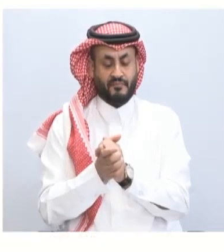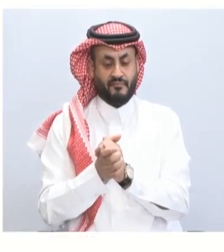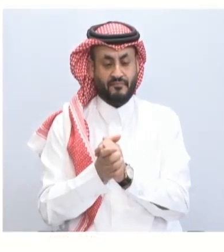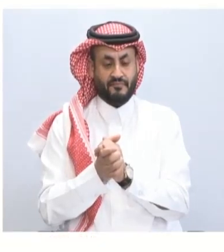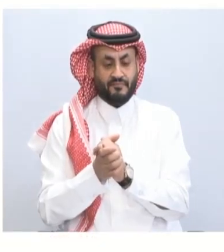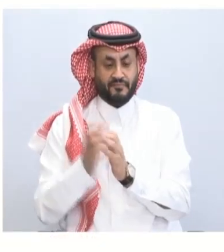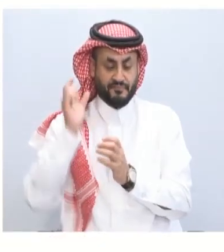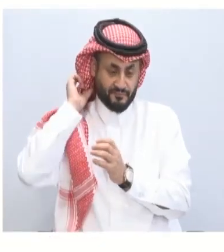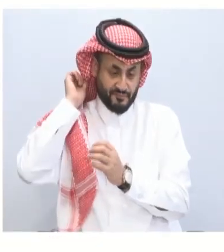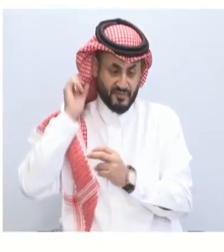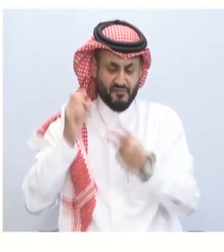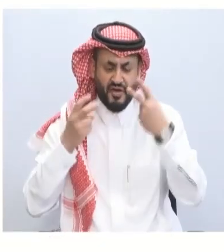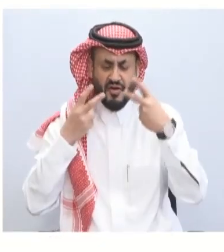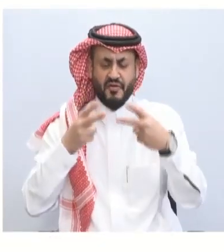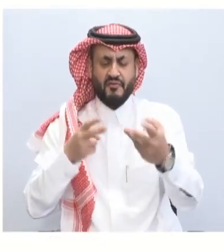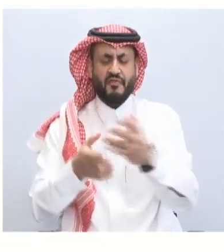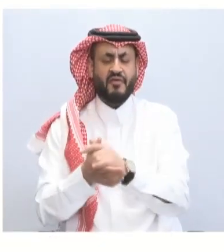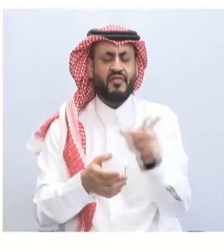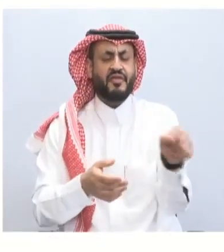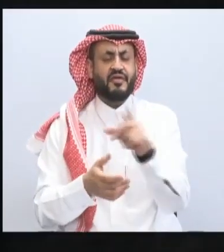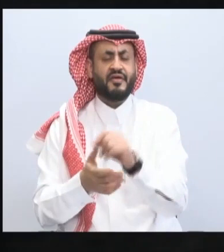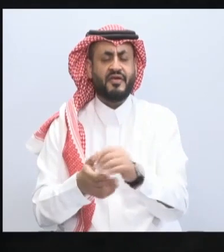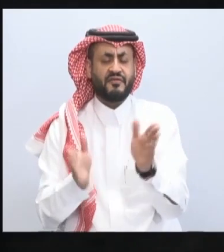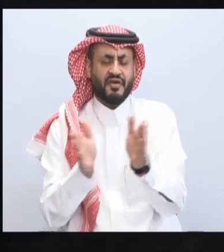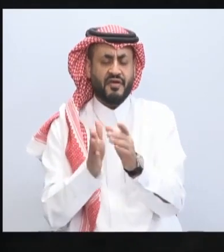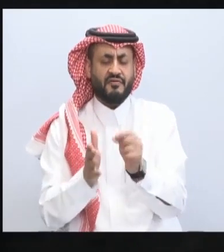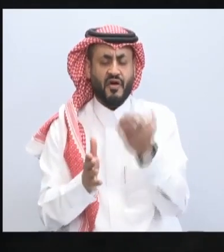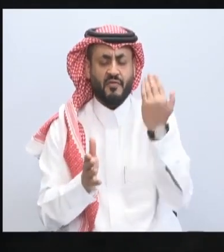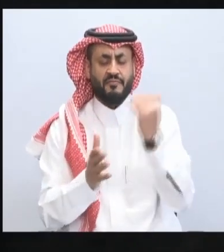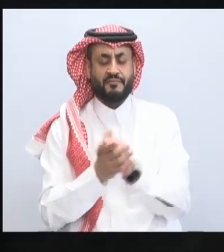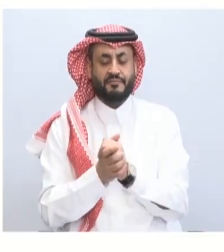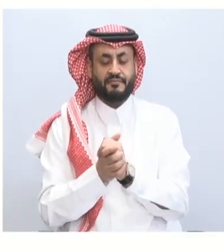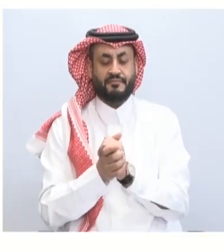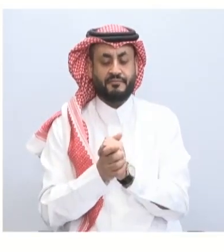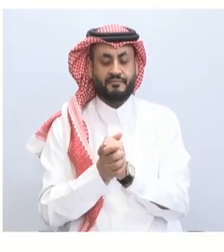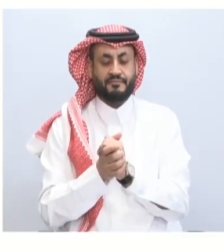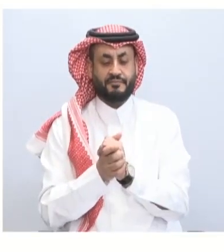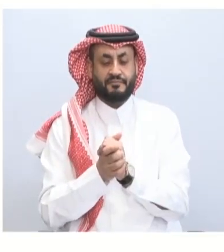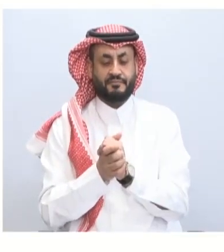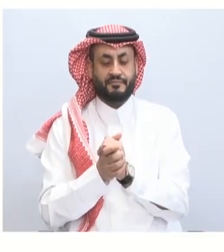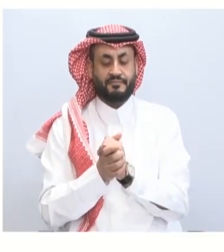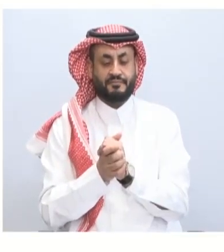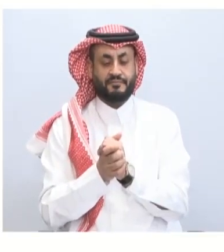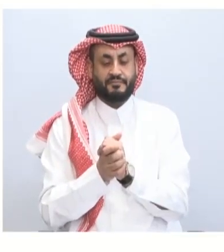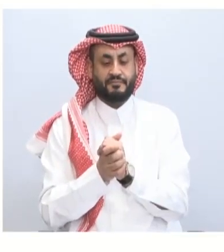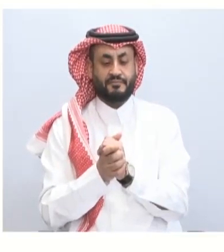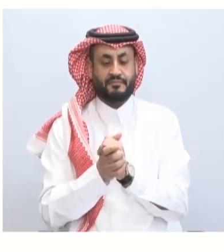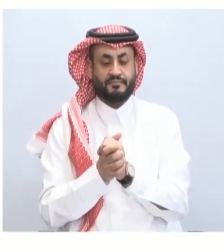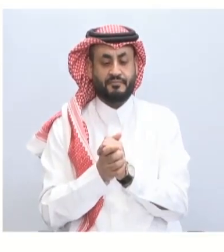Now you are going to look for a word that has the same meaning as I mentioned for abbreviation.